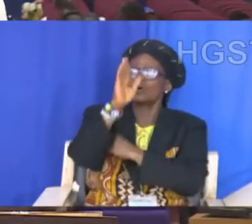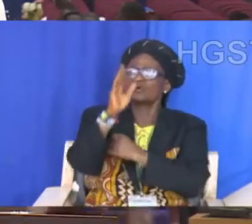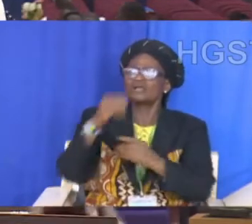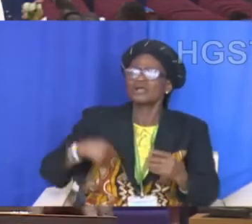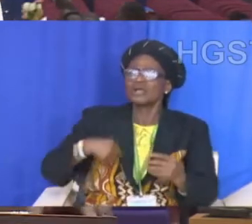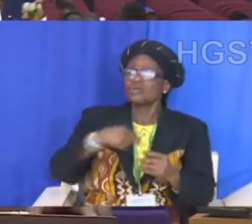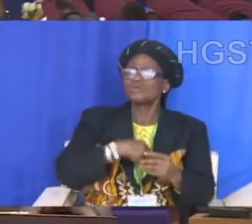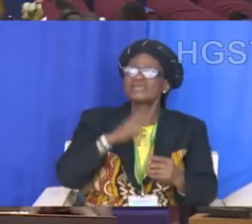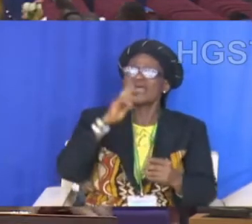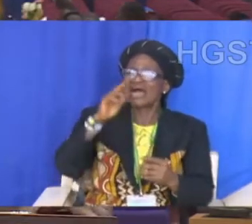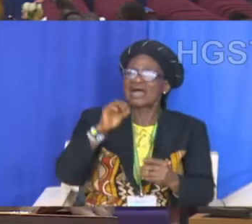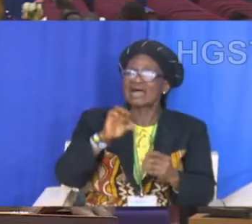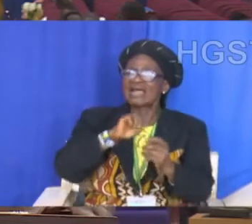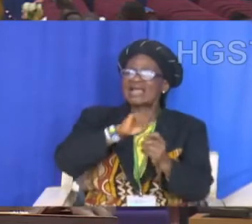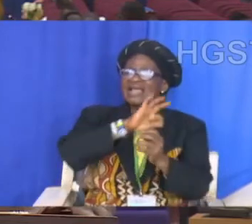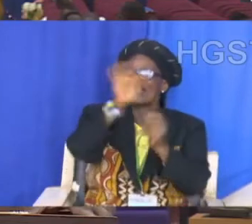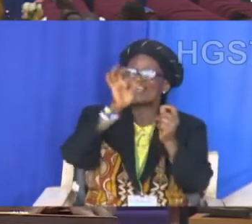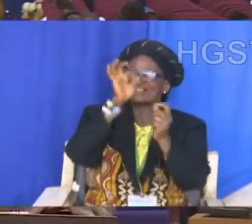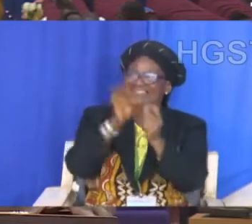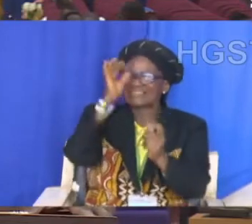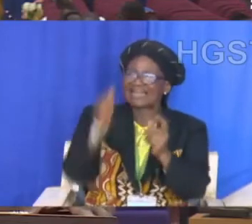who is born in the home.